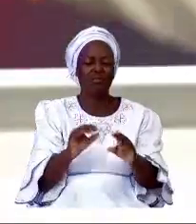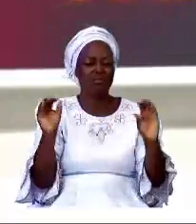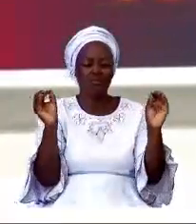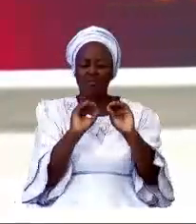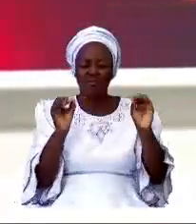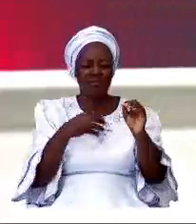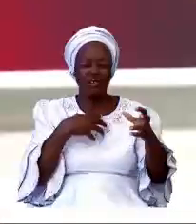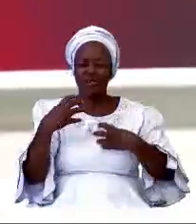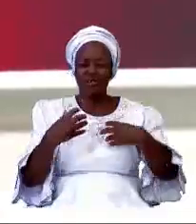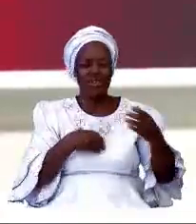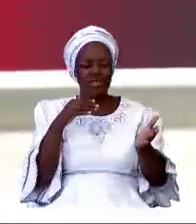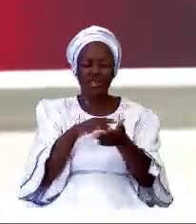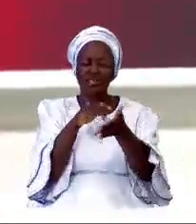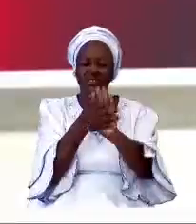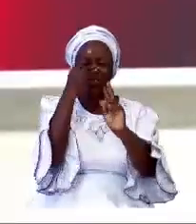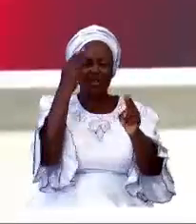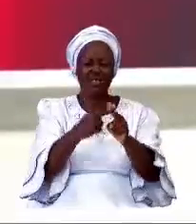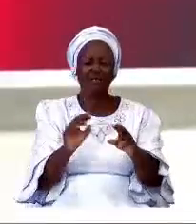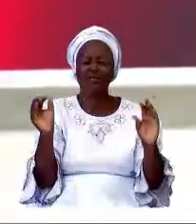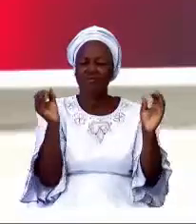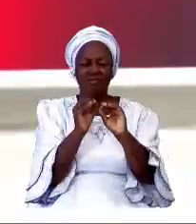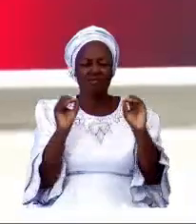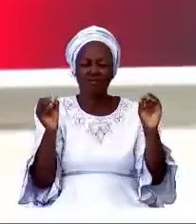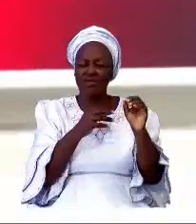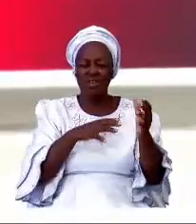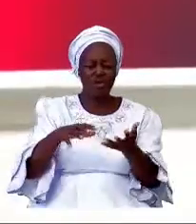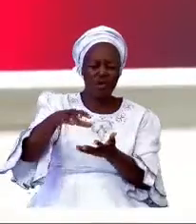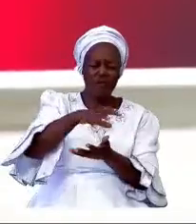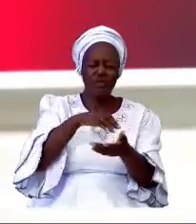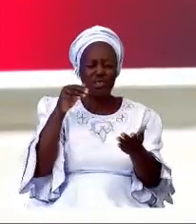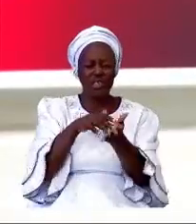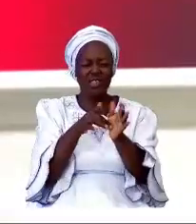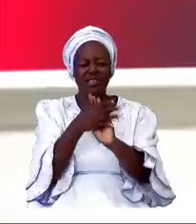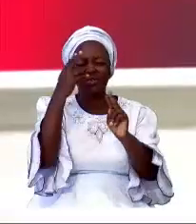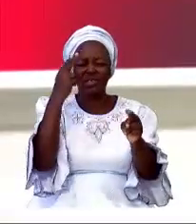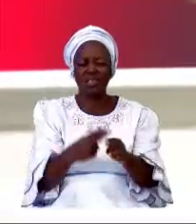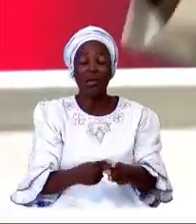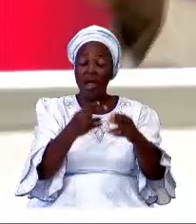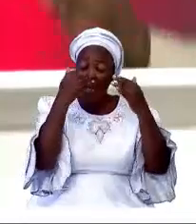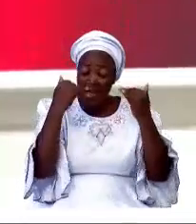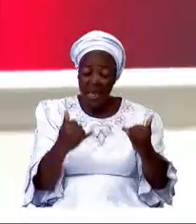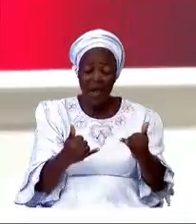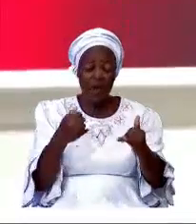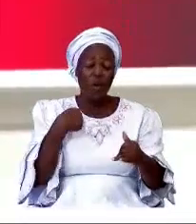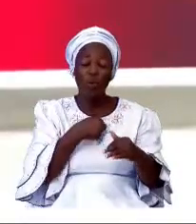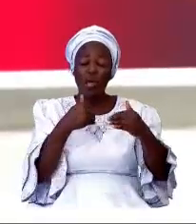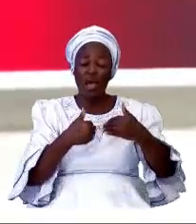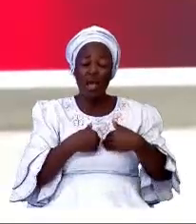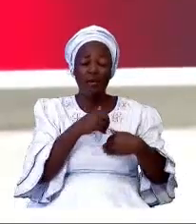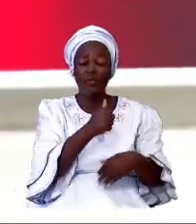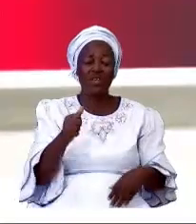No more cry, no more complaint, no more confusion.